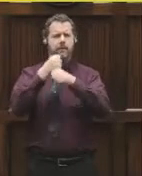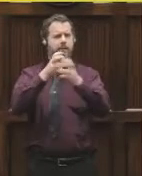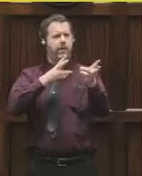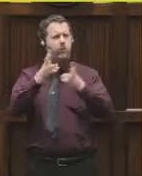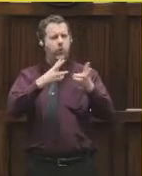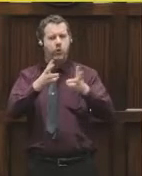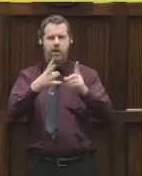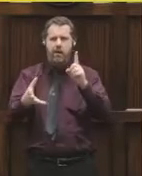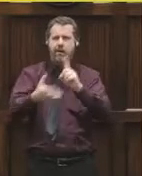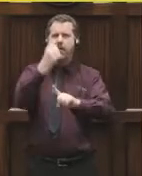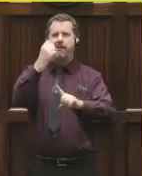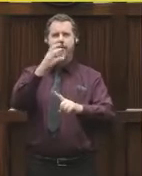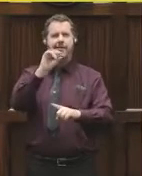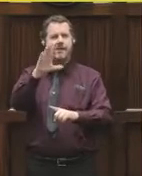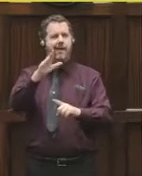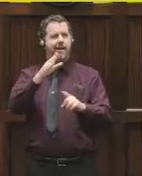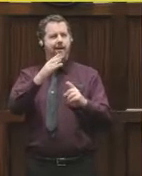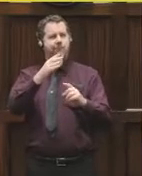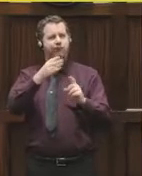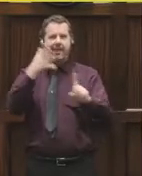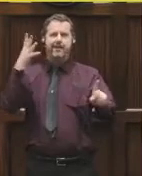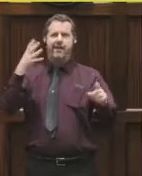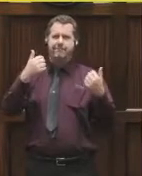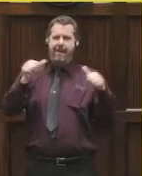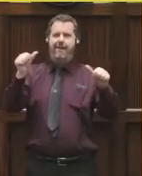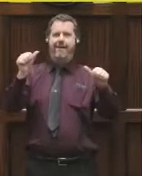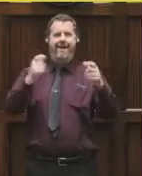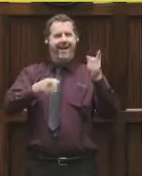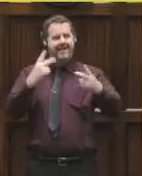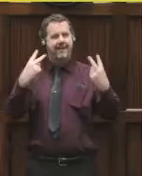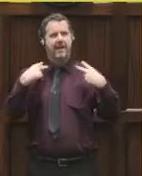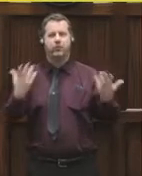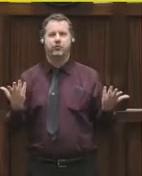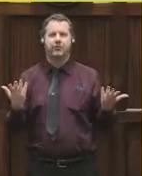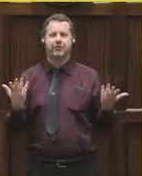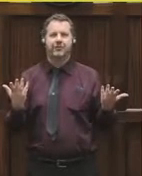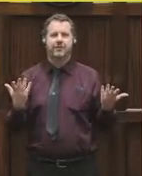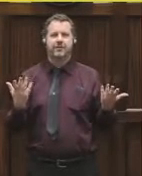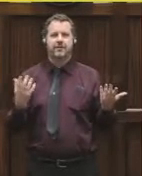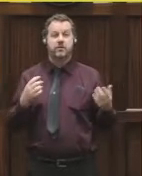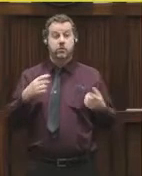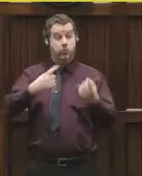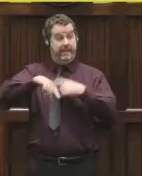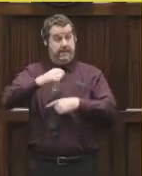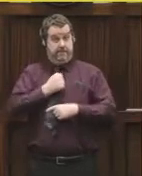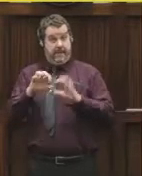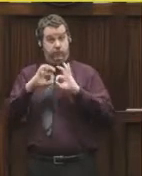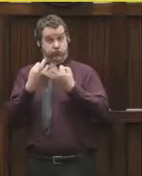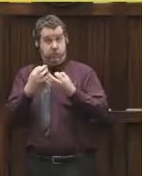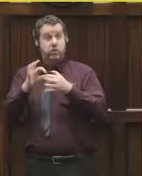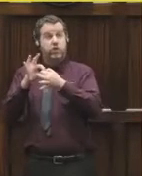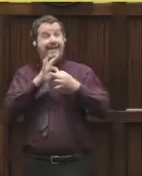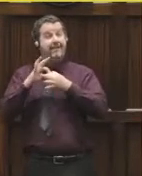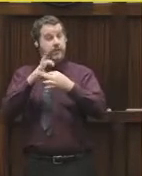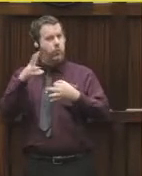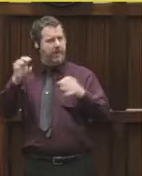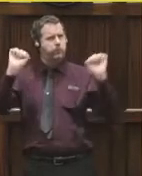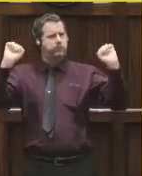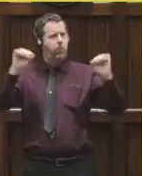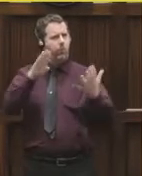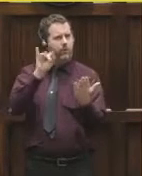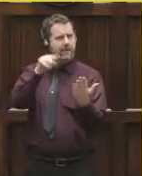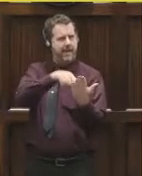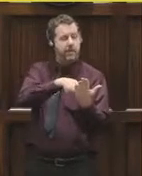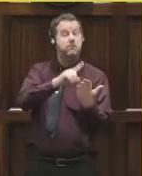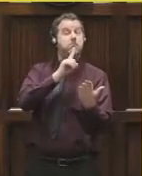Language recognised as a language. Solidarity will support this bill, but we also believe there have